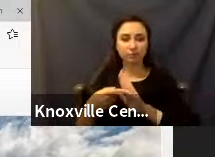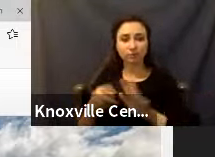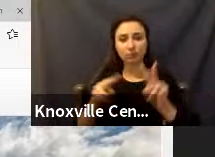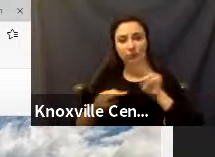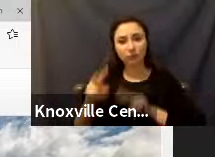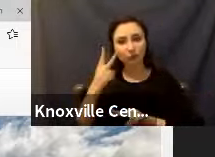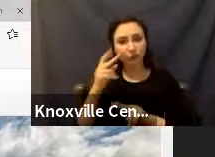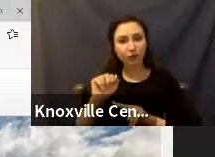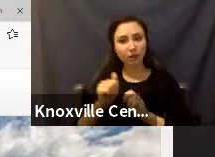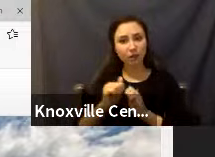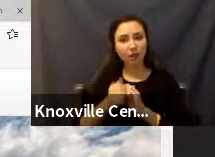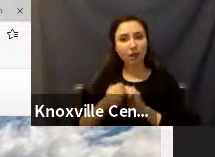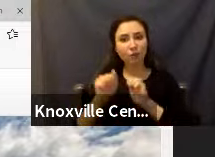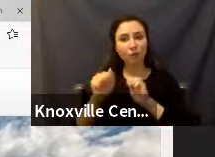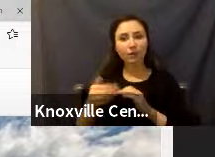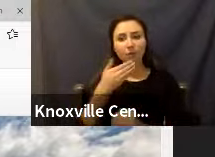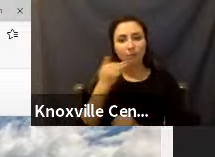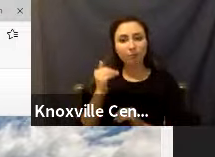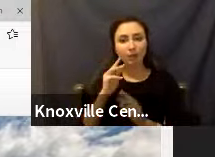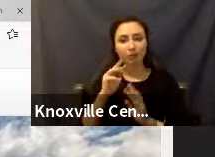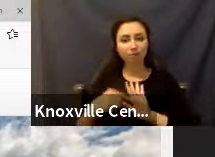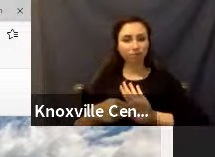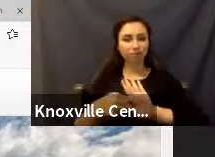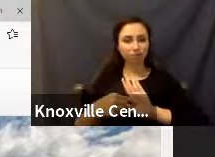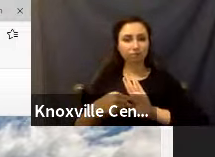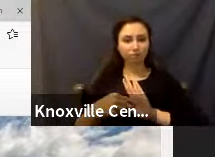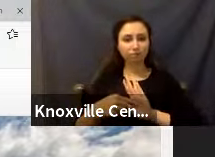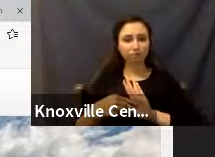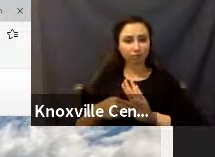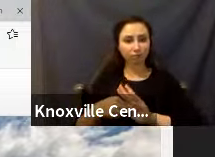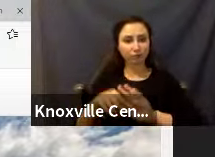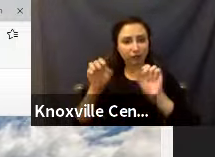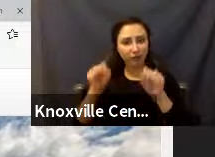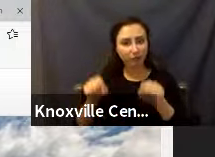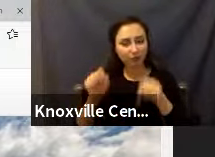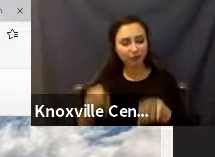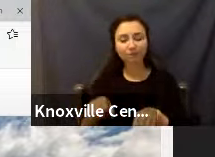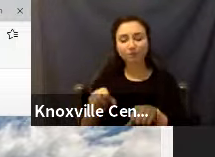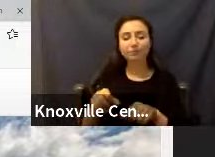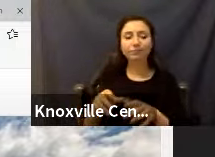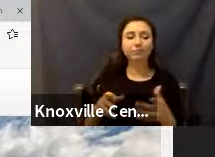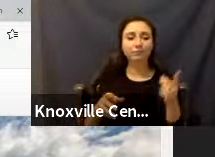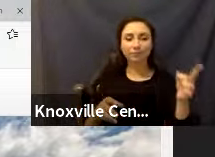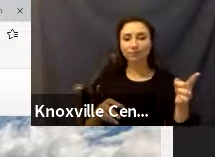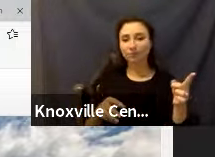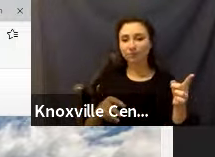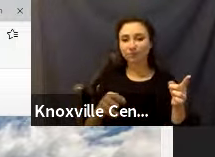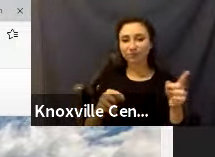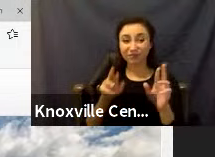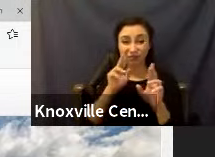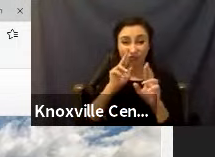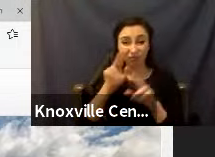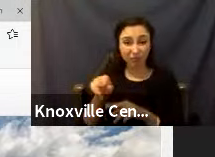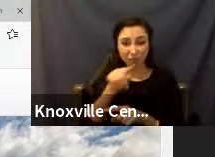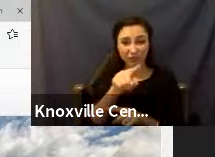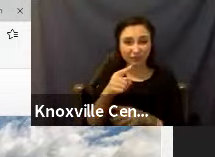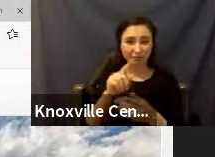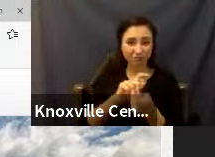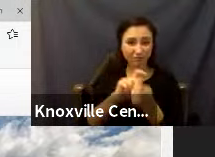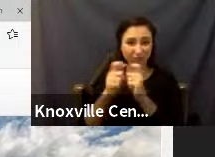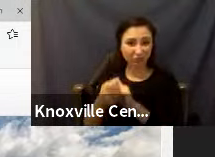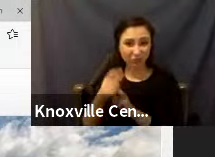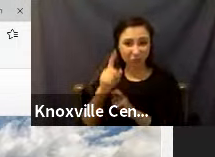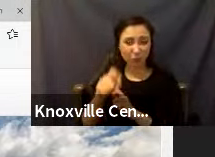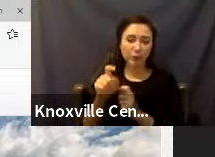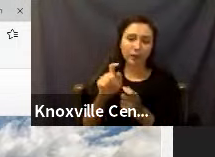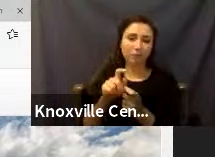like our response has evolved. This benchmark needs to as well. While we